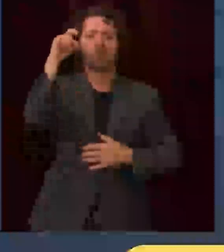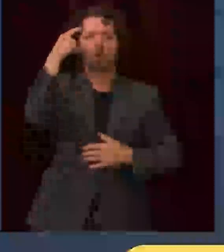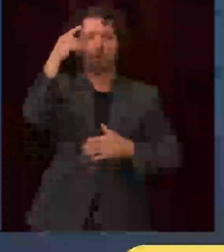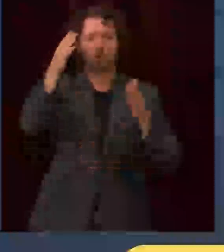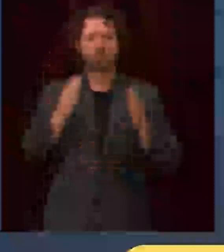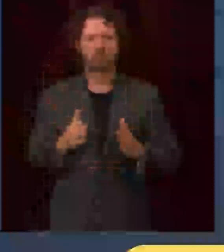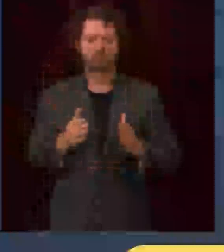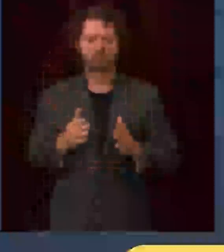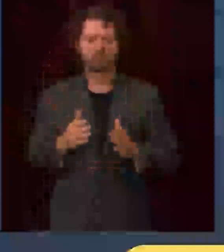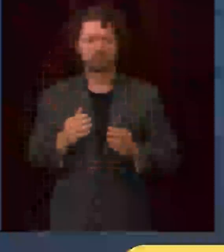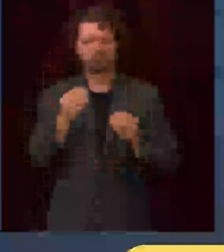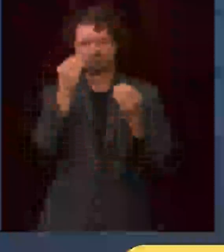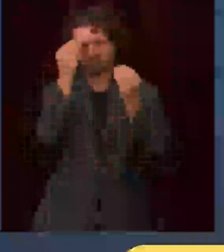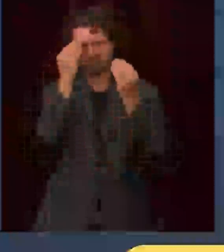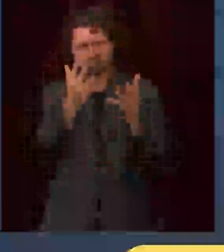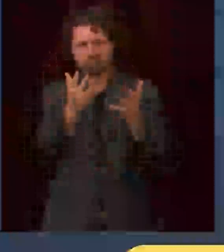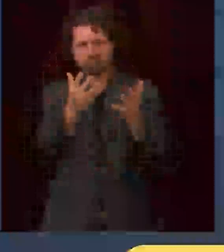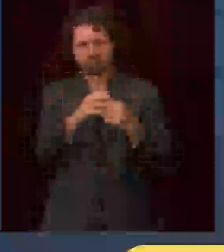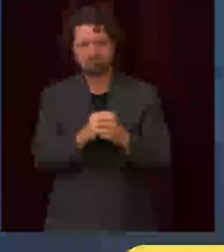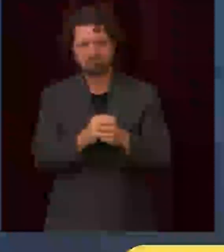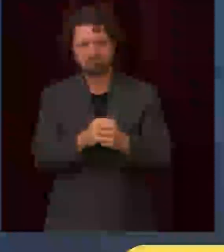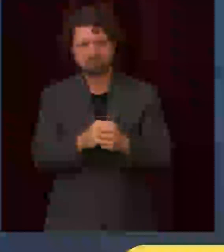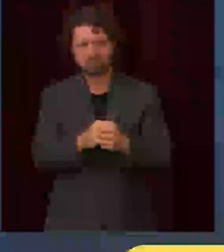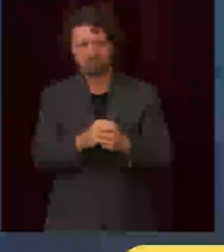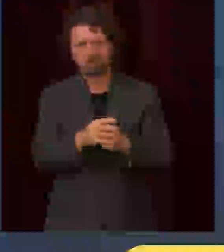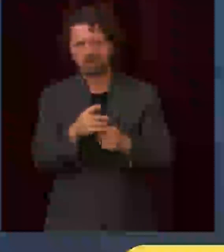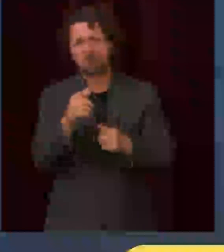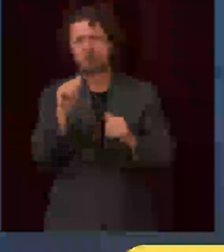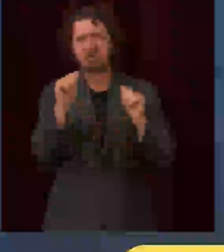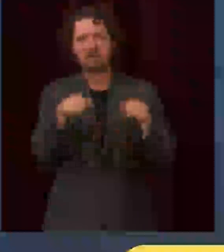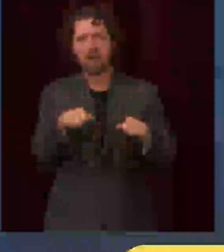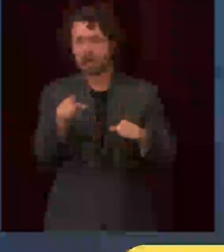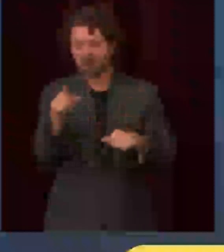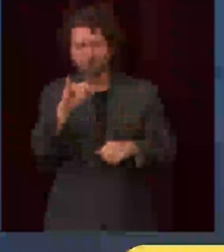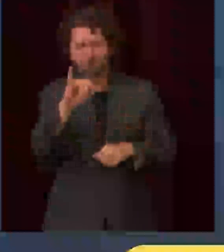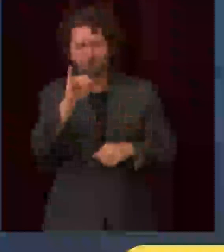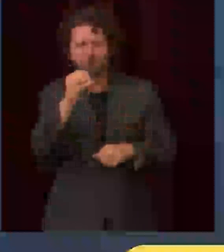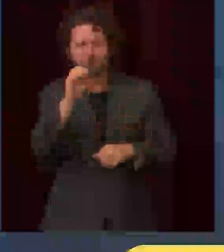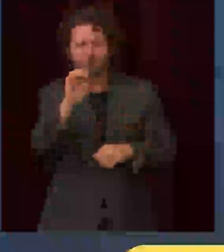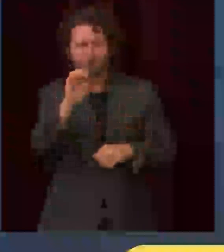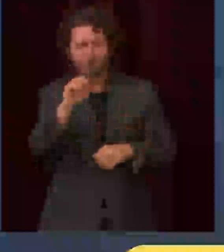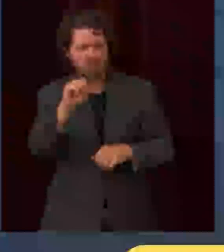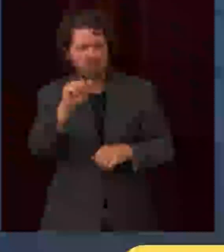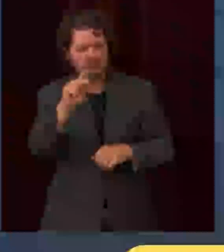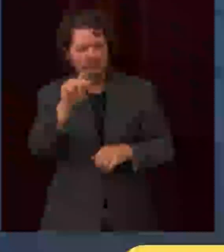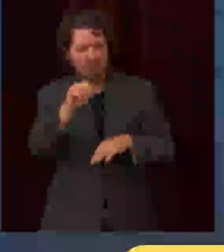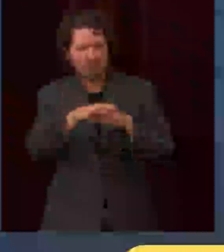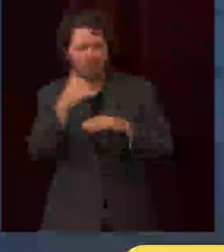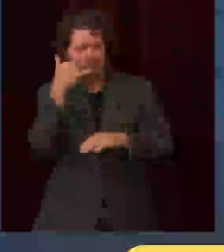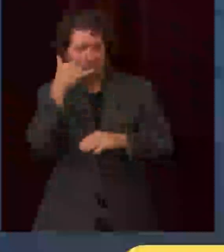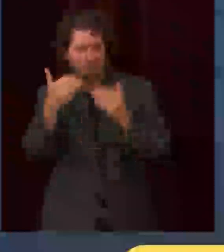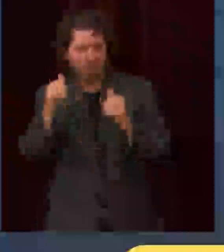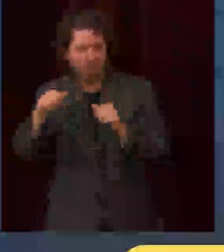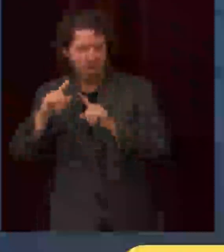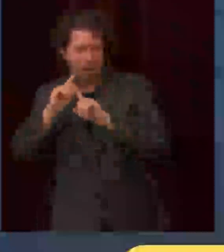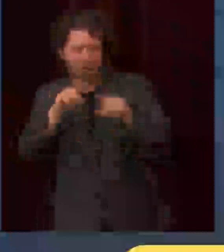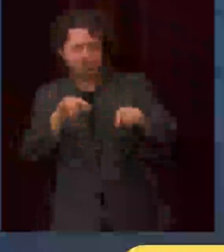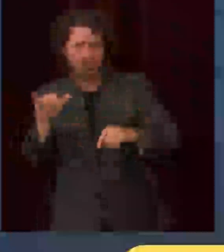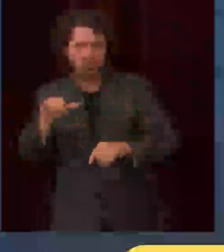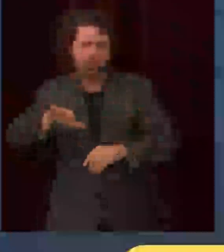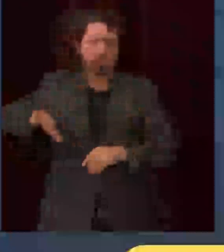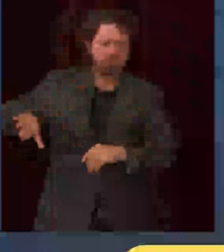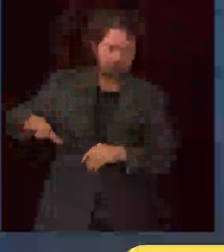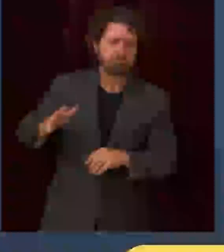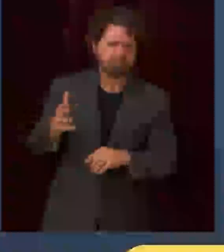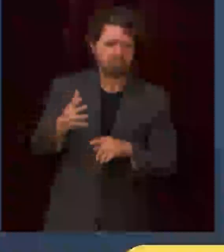want to start answering this question by saying the biggest teeth is a matter of heart, and that is Washingtonians have rallied to